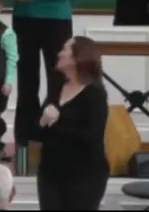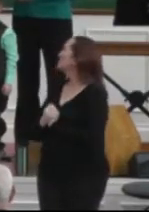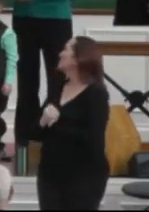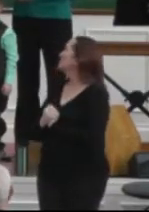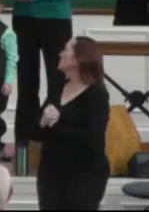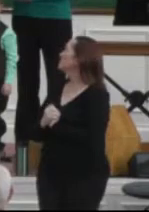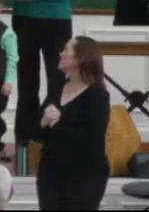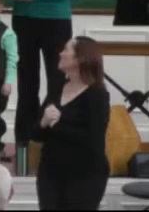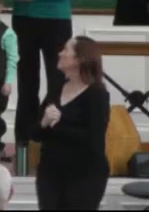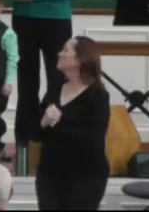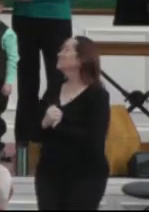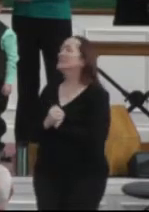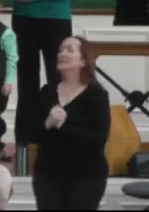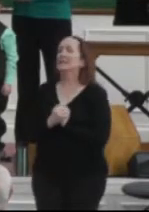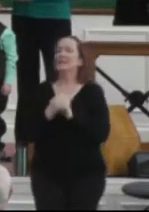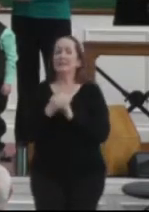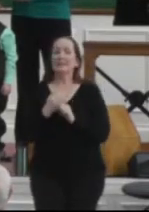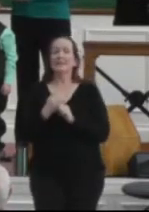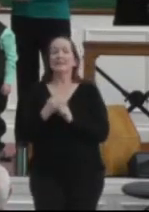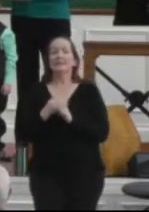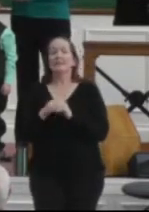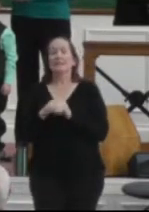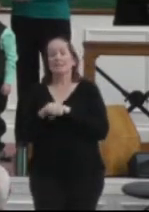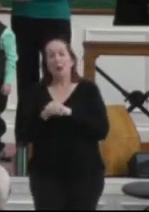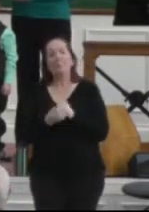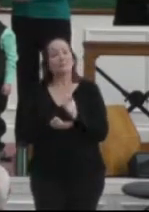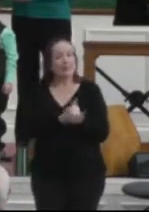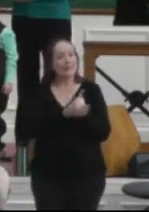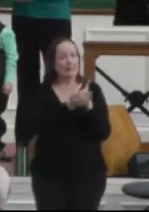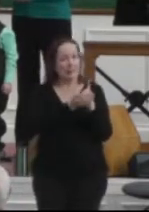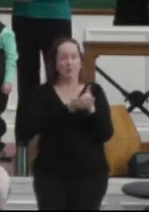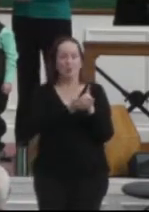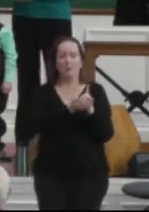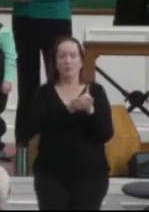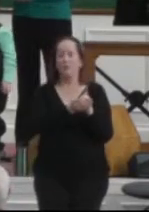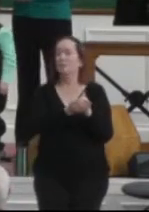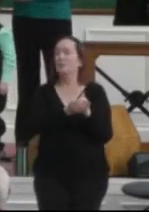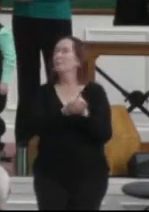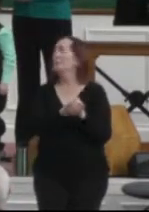what we are doing, this is a time of dedication.